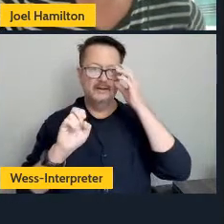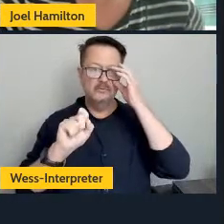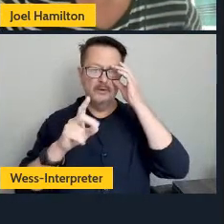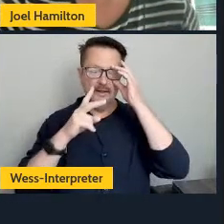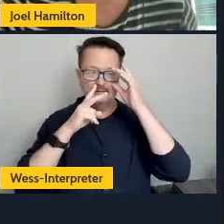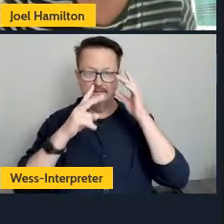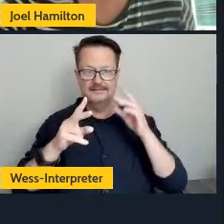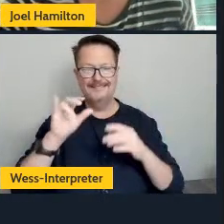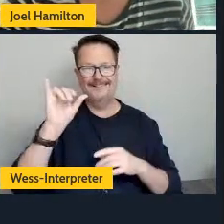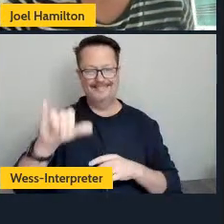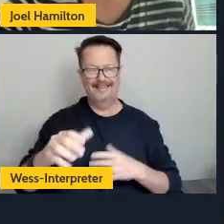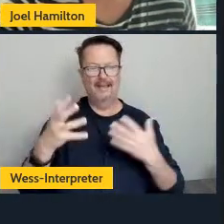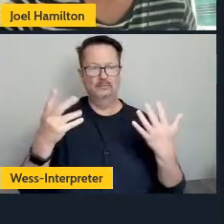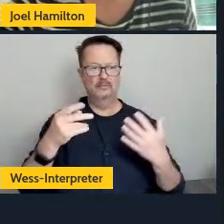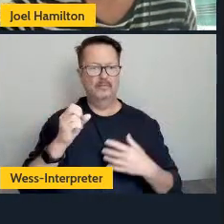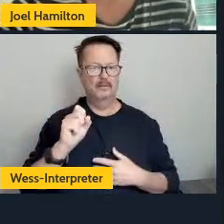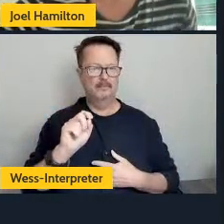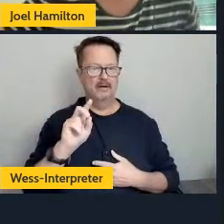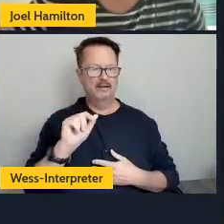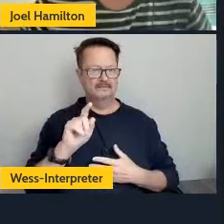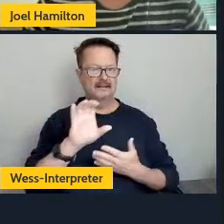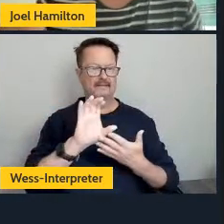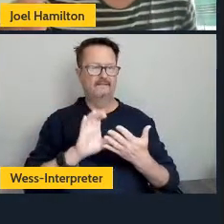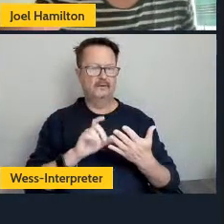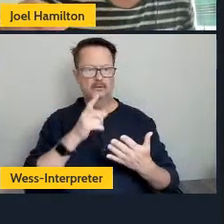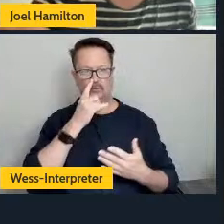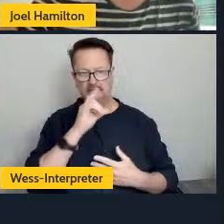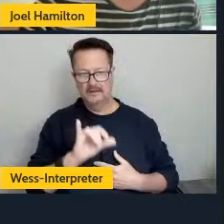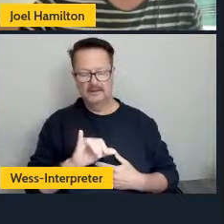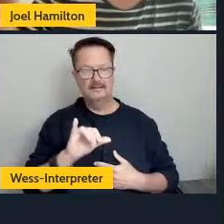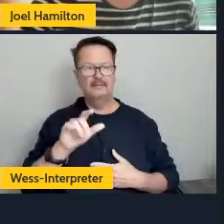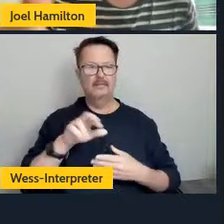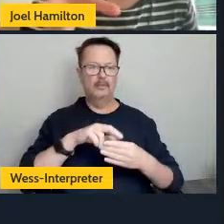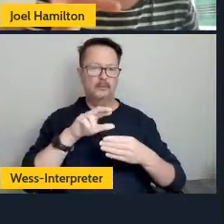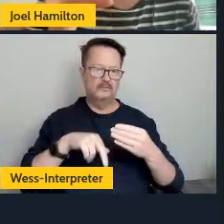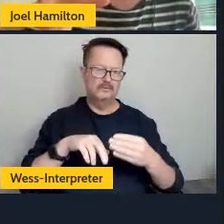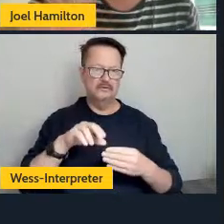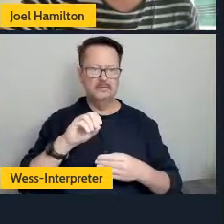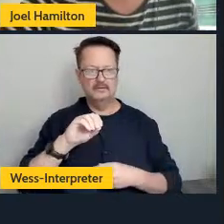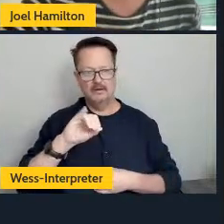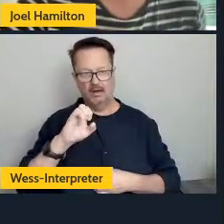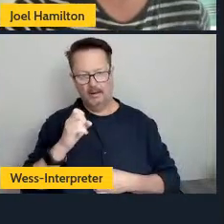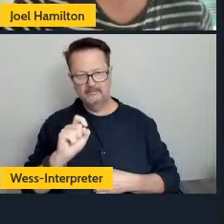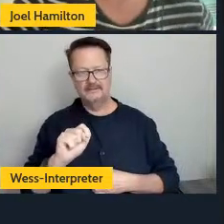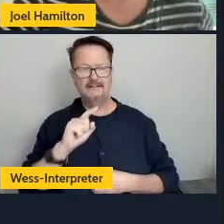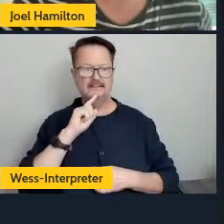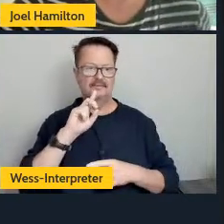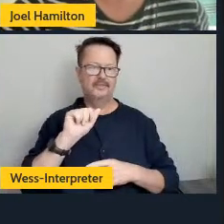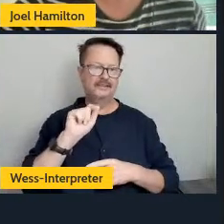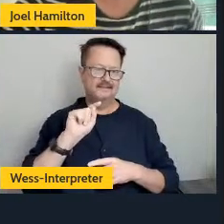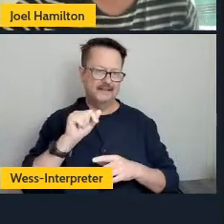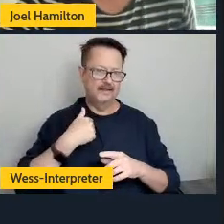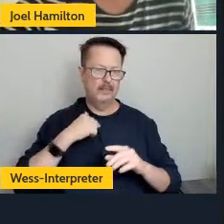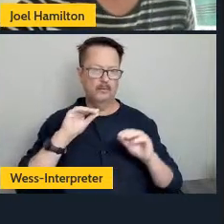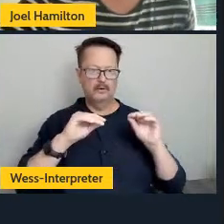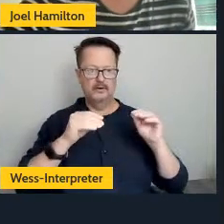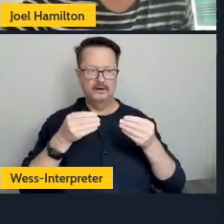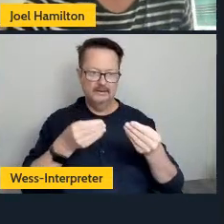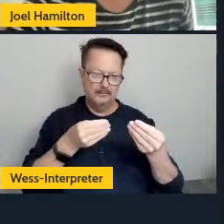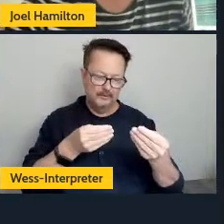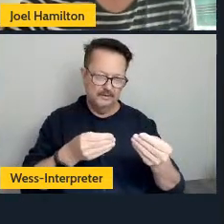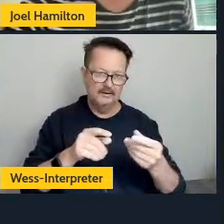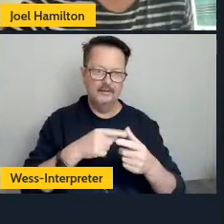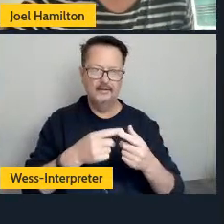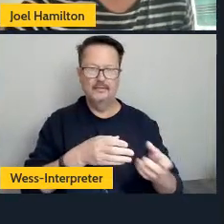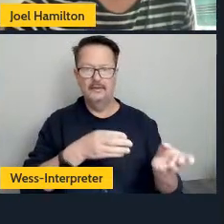here, that's what the parse state configuration looks like. The result object is the data we're injecting. And then here, if the input is georef of